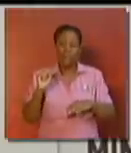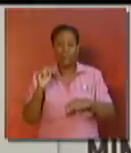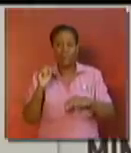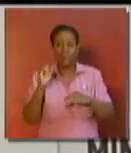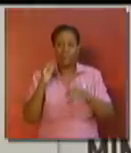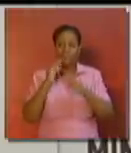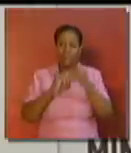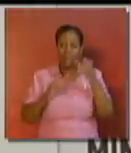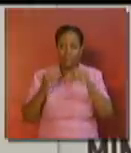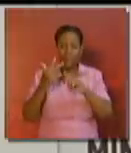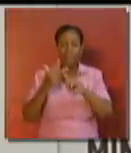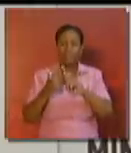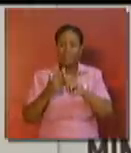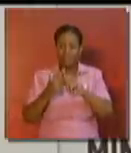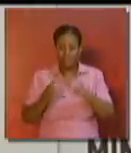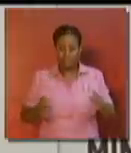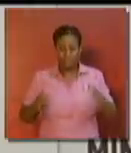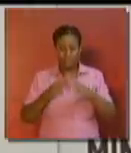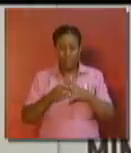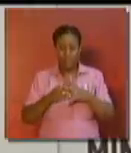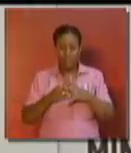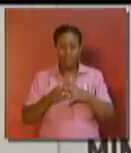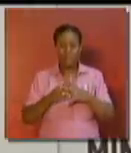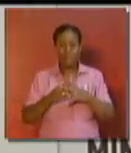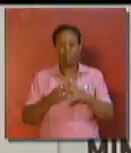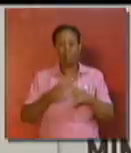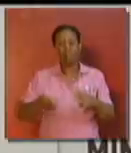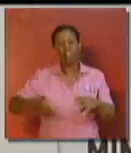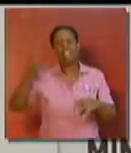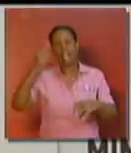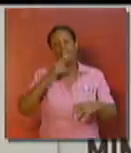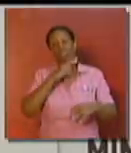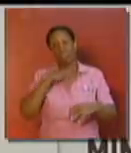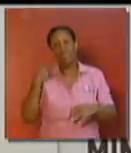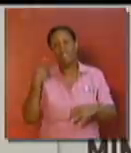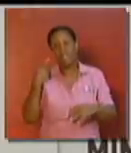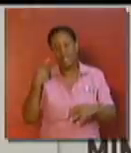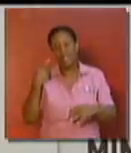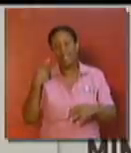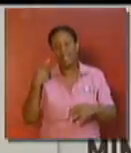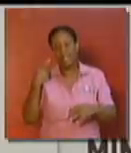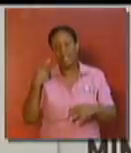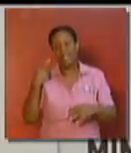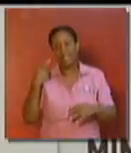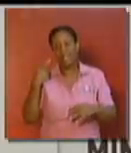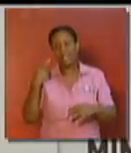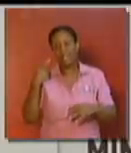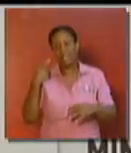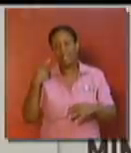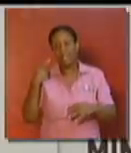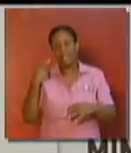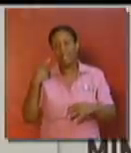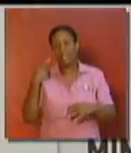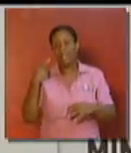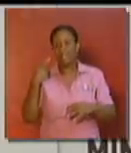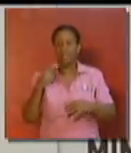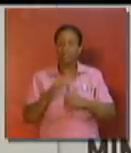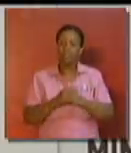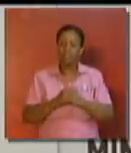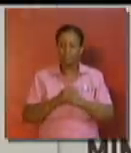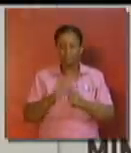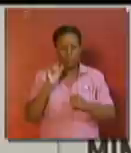last trimester, we also see the higher risk of severe disease. The next question that we are also